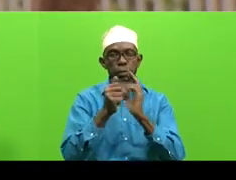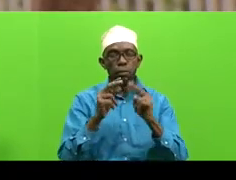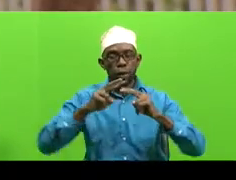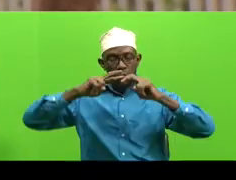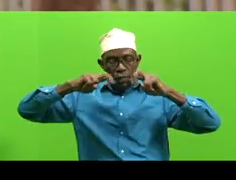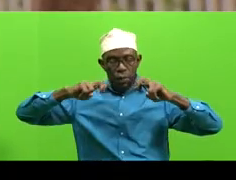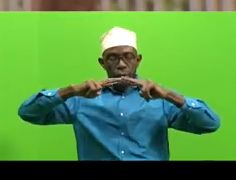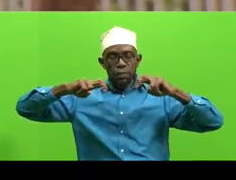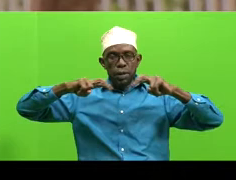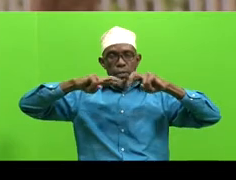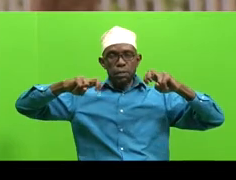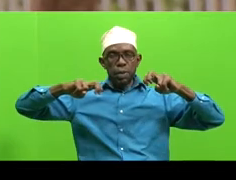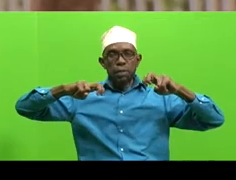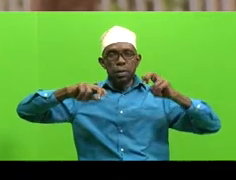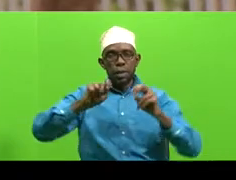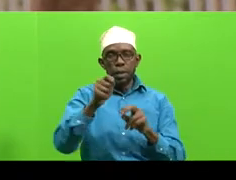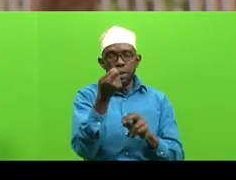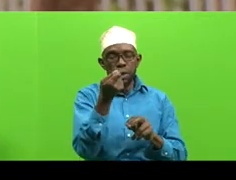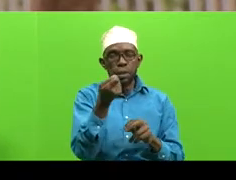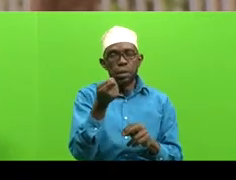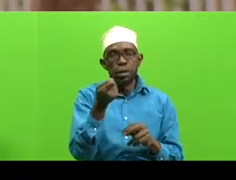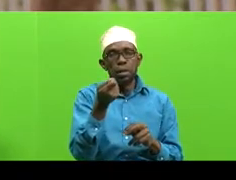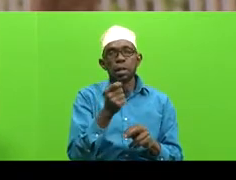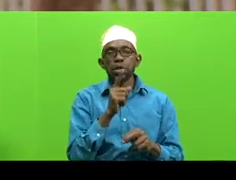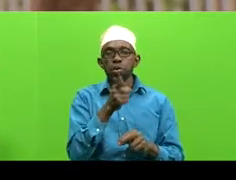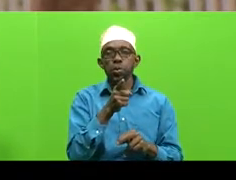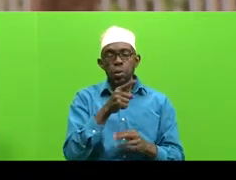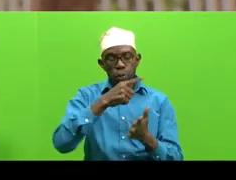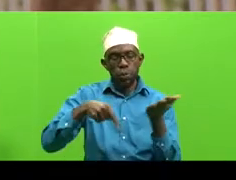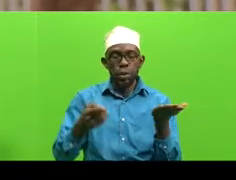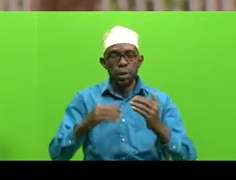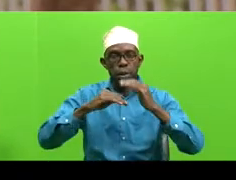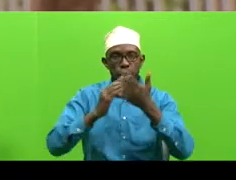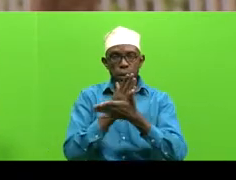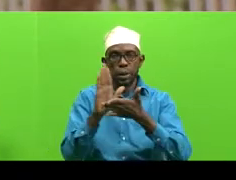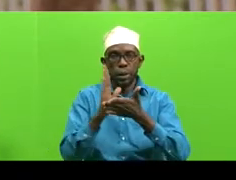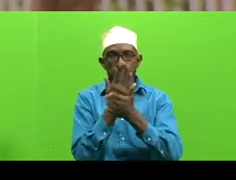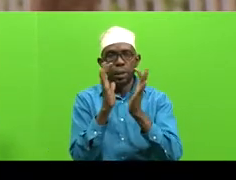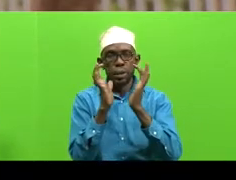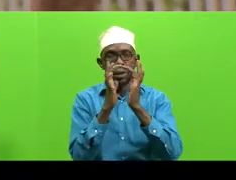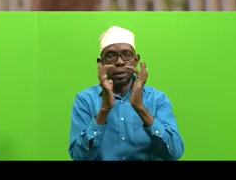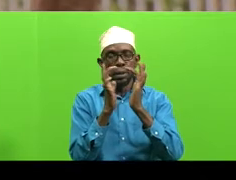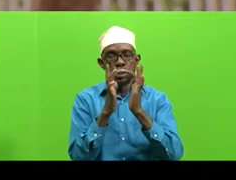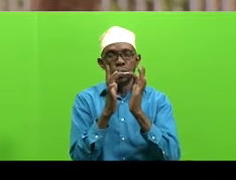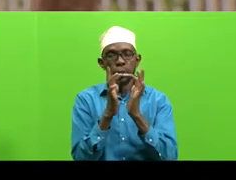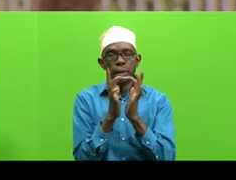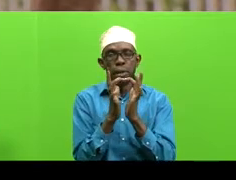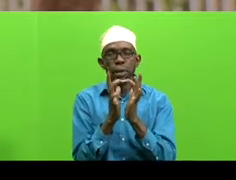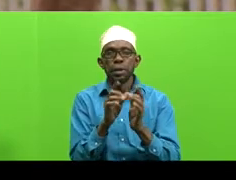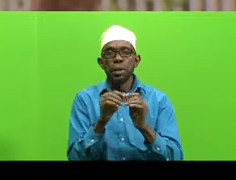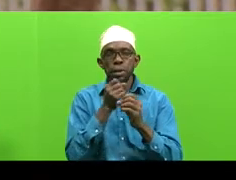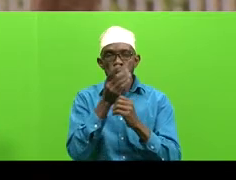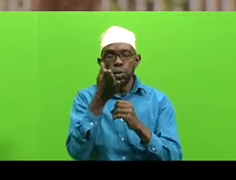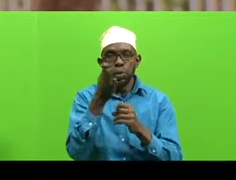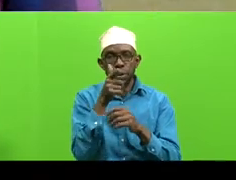verification is key towards ensuring that what is shared online is something that has been verified with you as